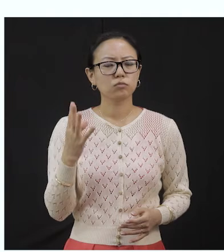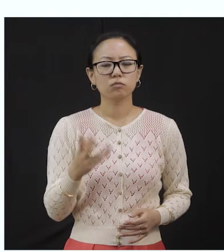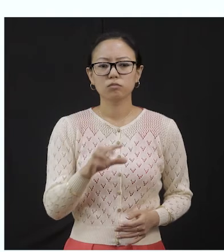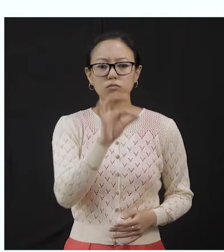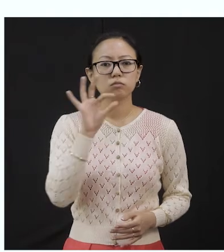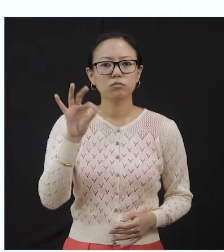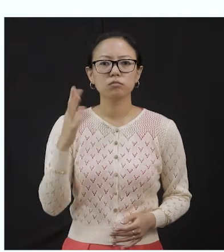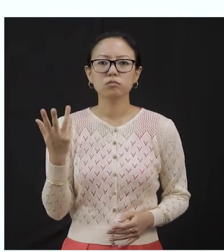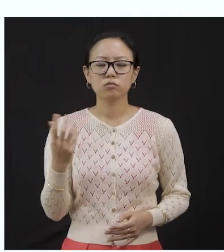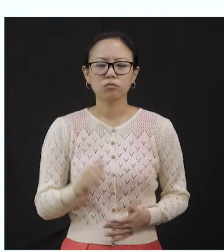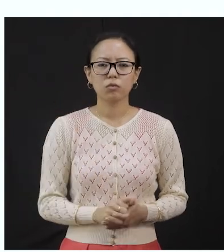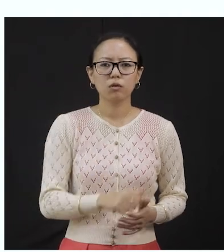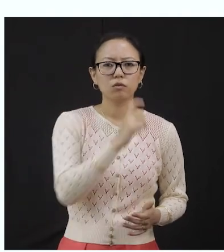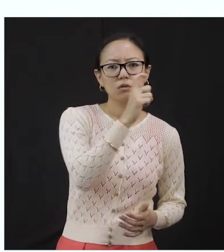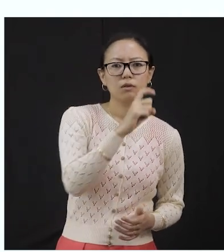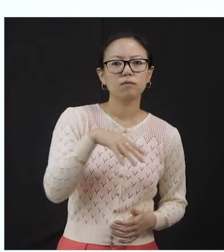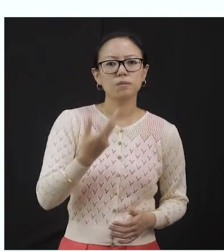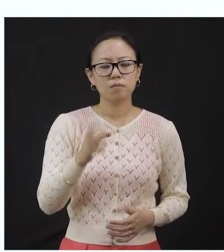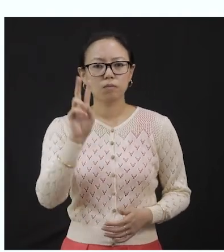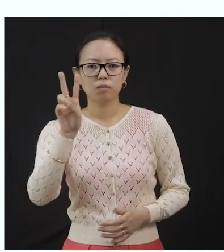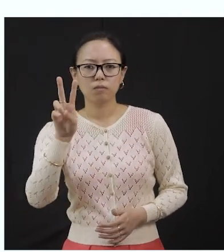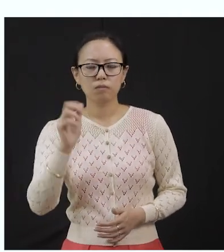7? Which one is the bigger number?